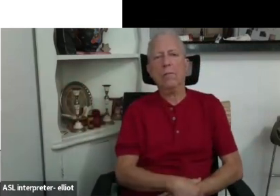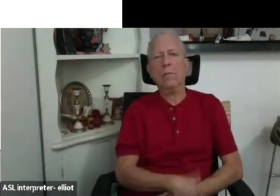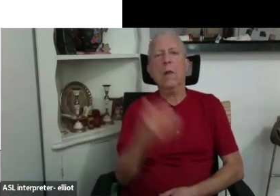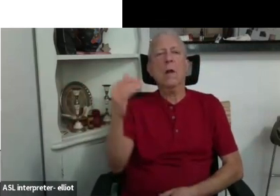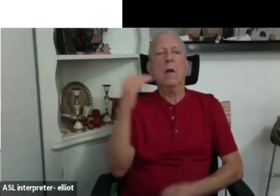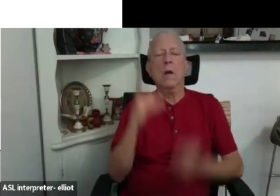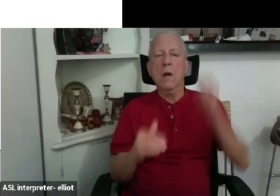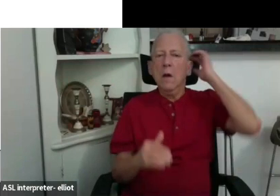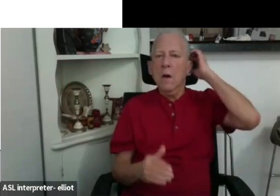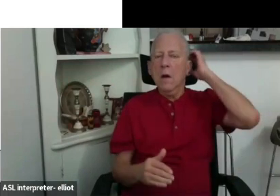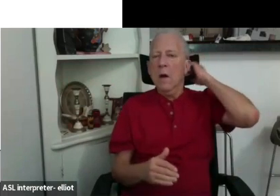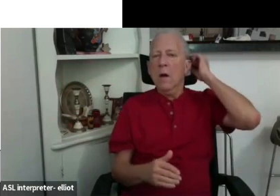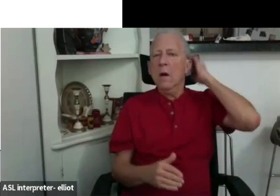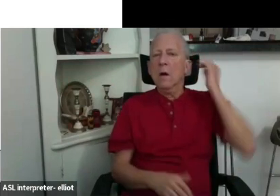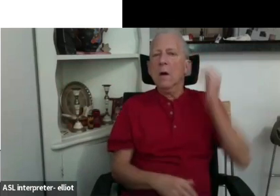next slide.